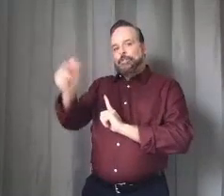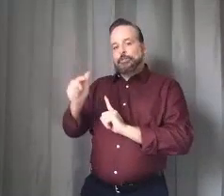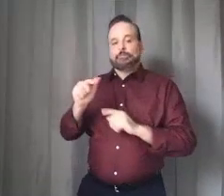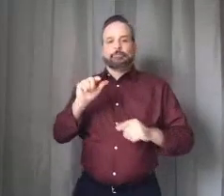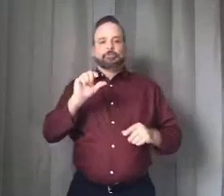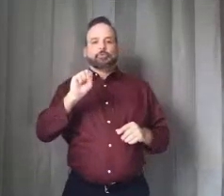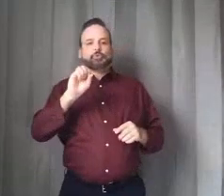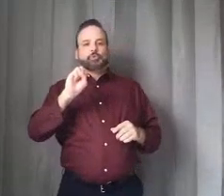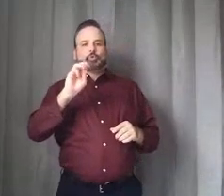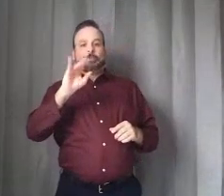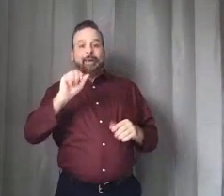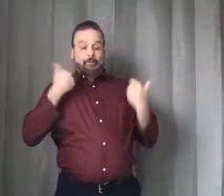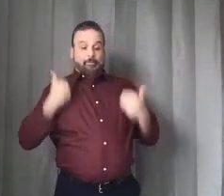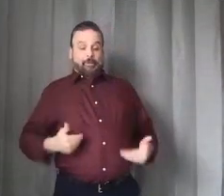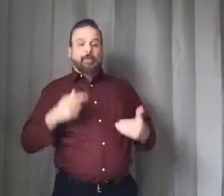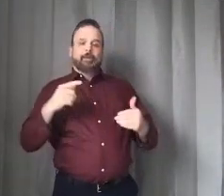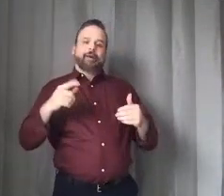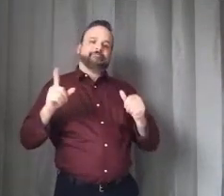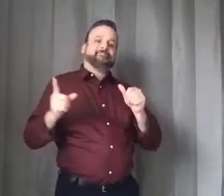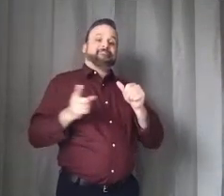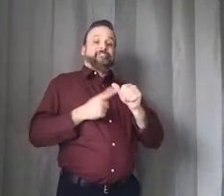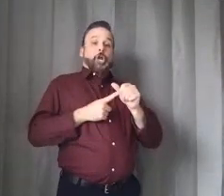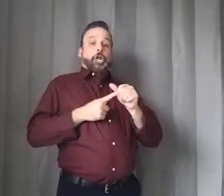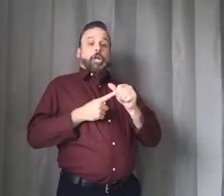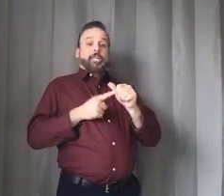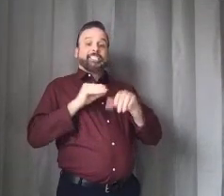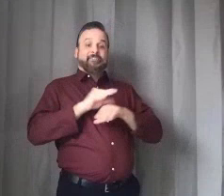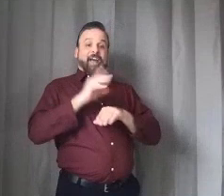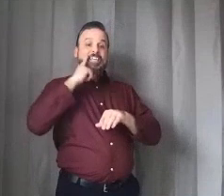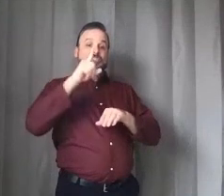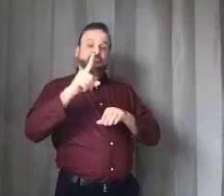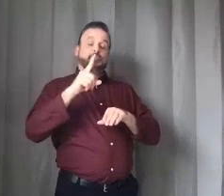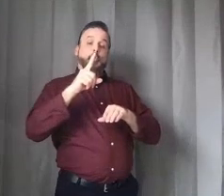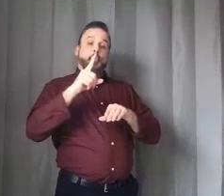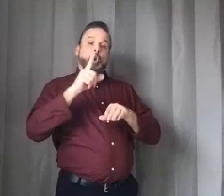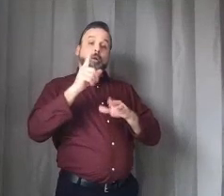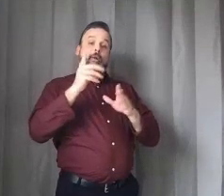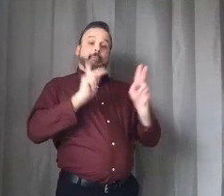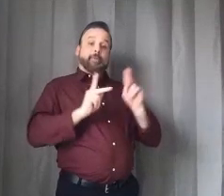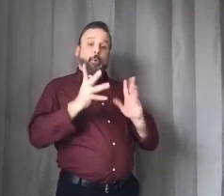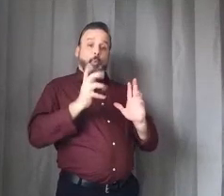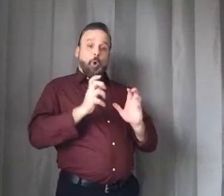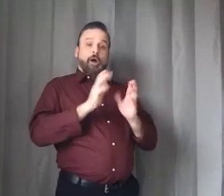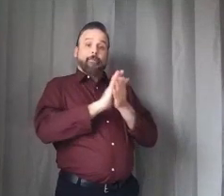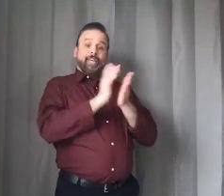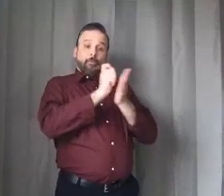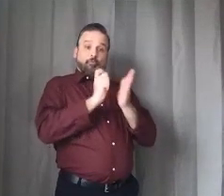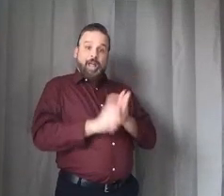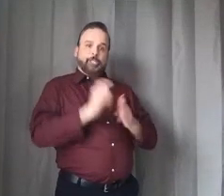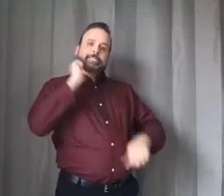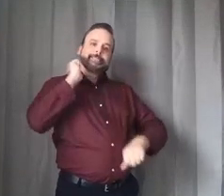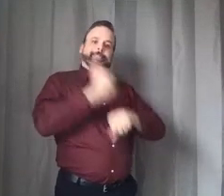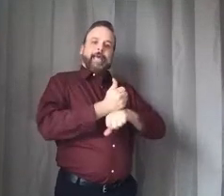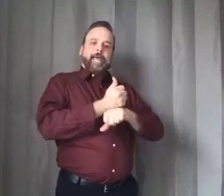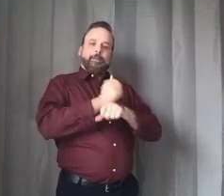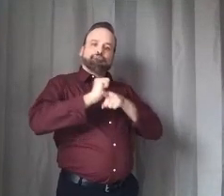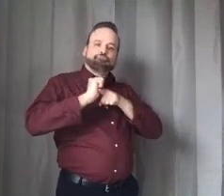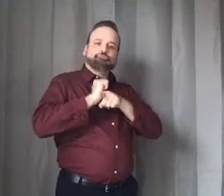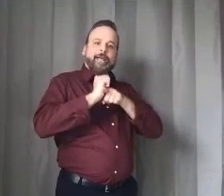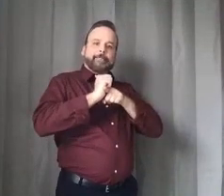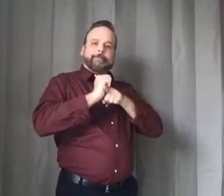The number one piece of advice that I have for aspiring writers is develop a discipline and a practice.